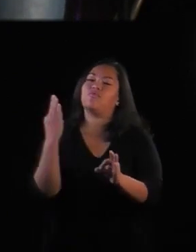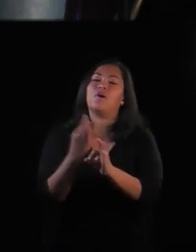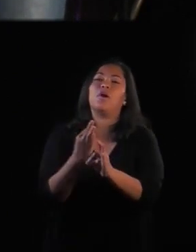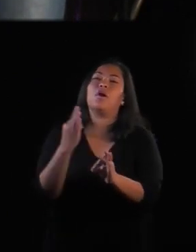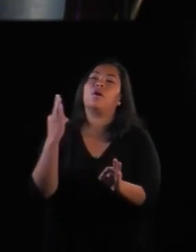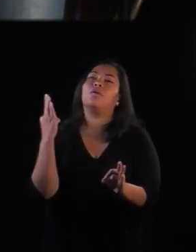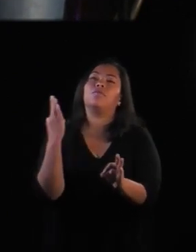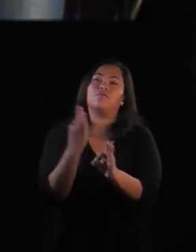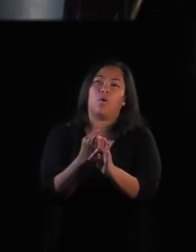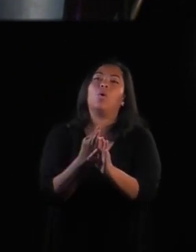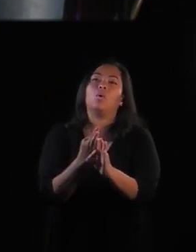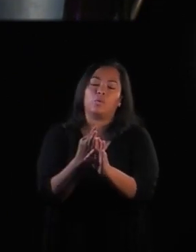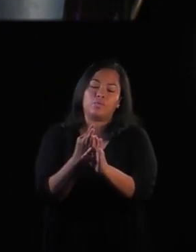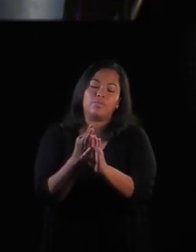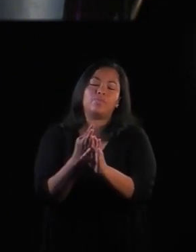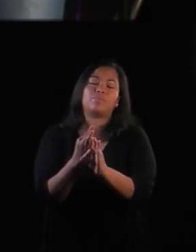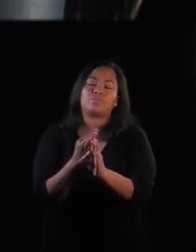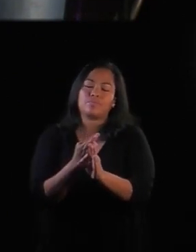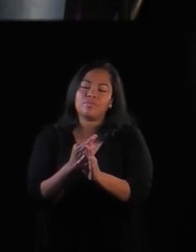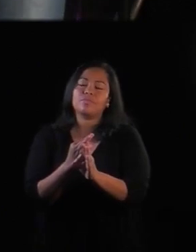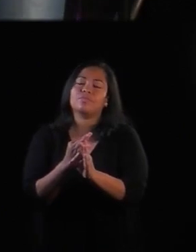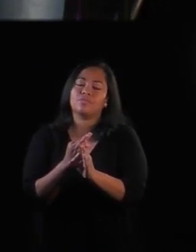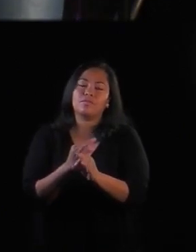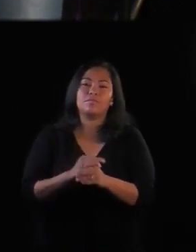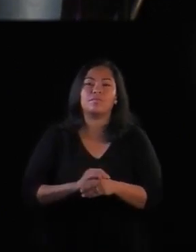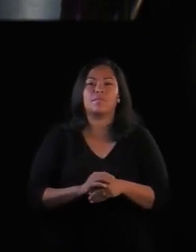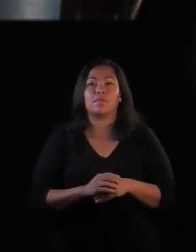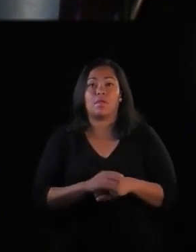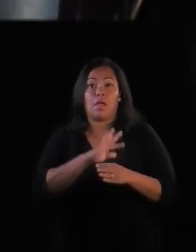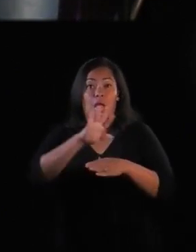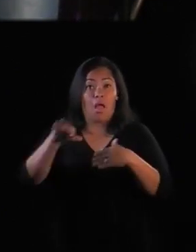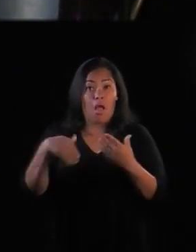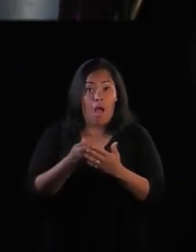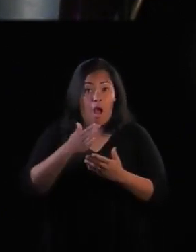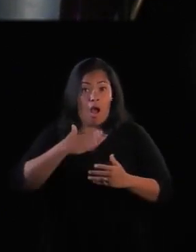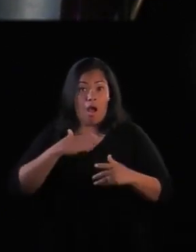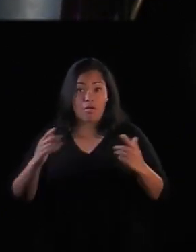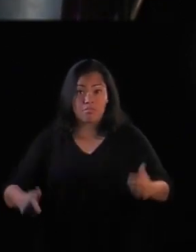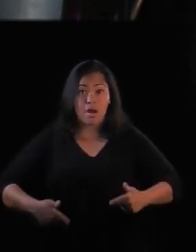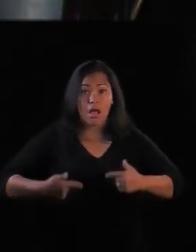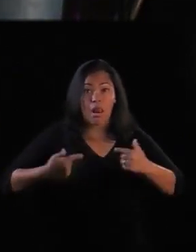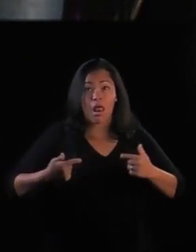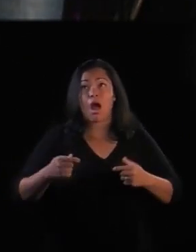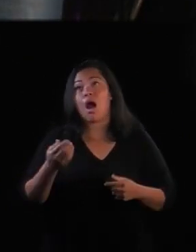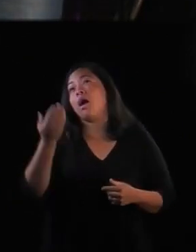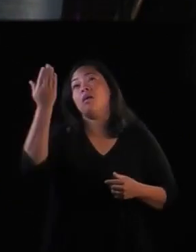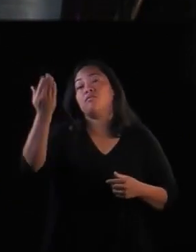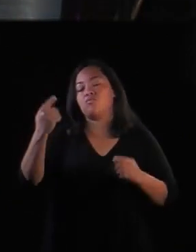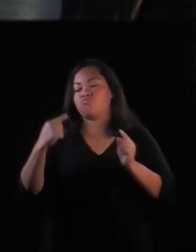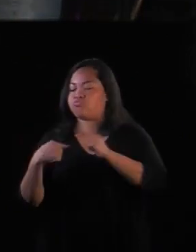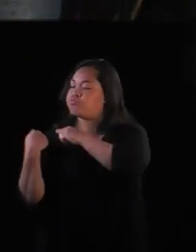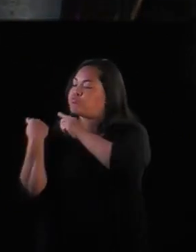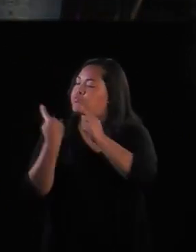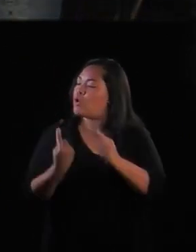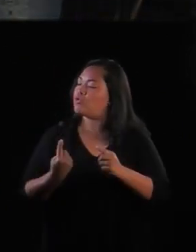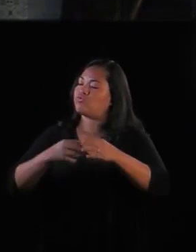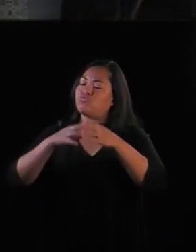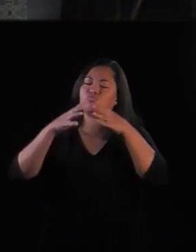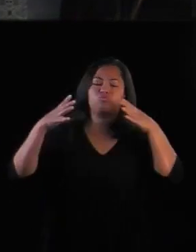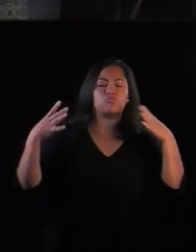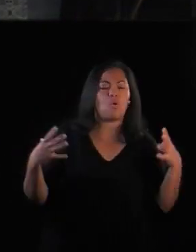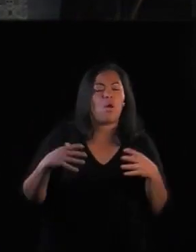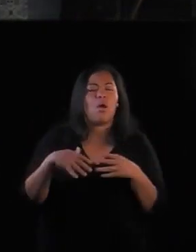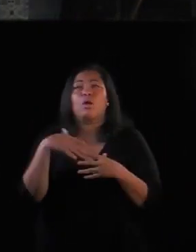been faithful. And And all my life you have